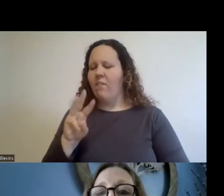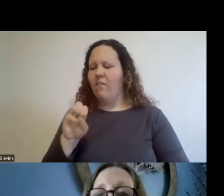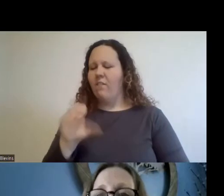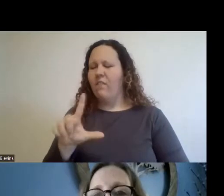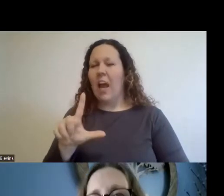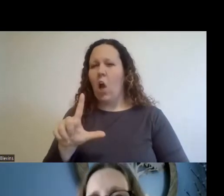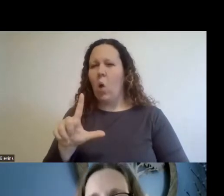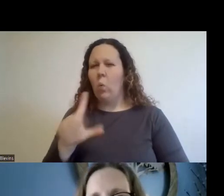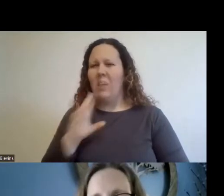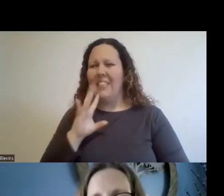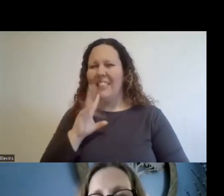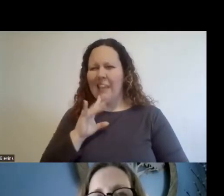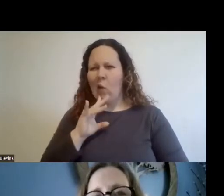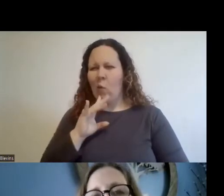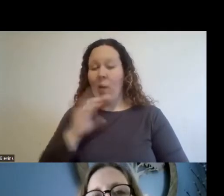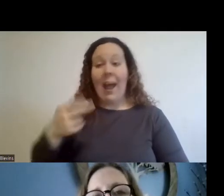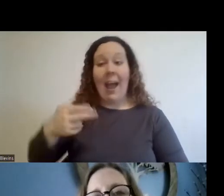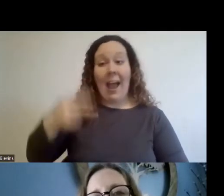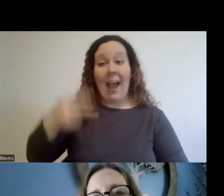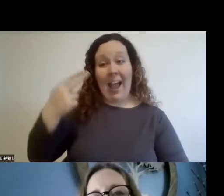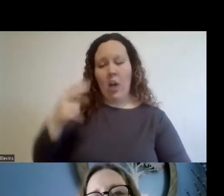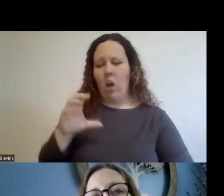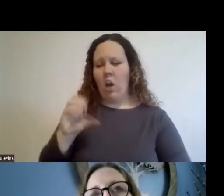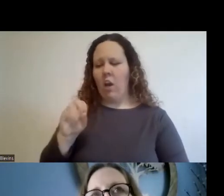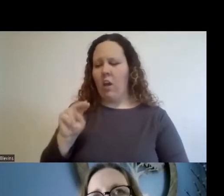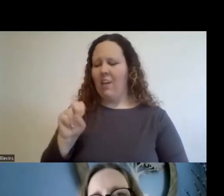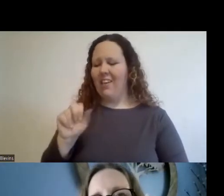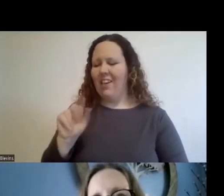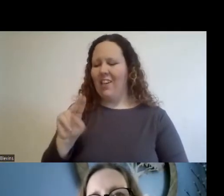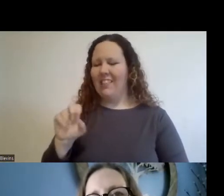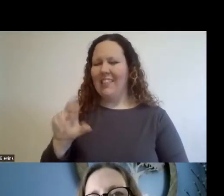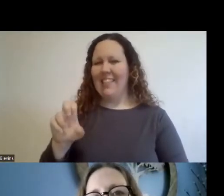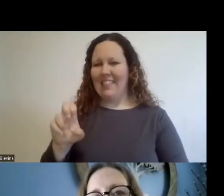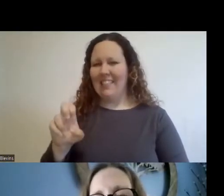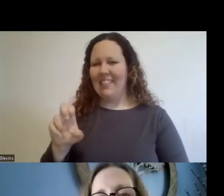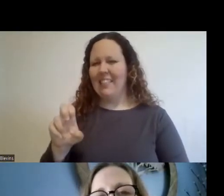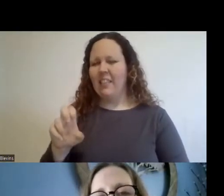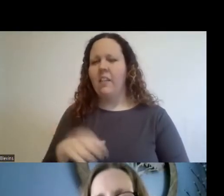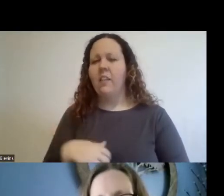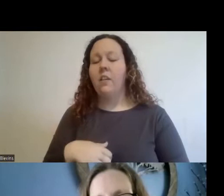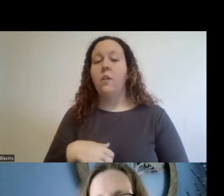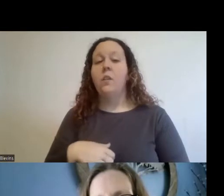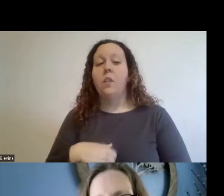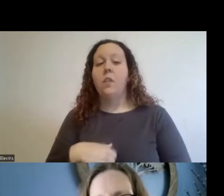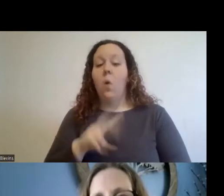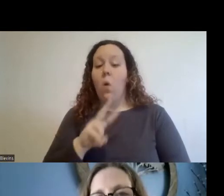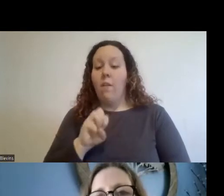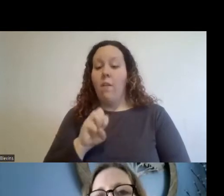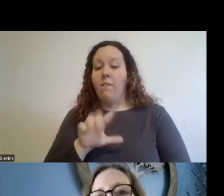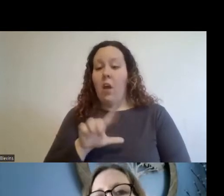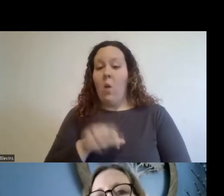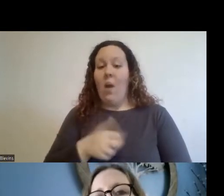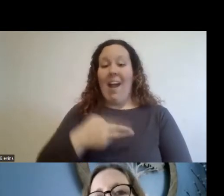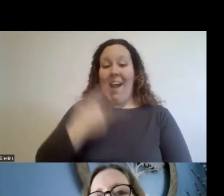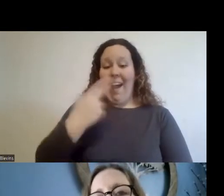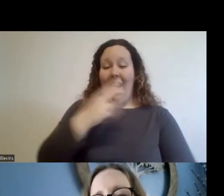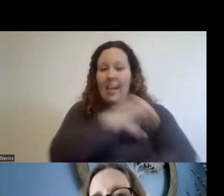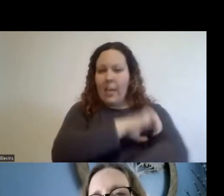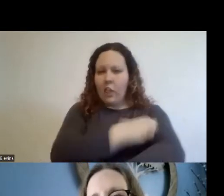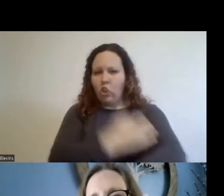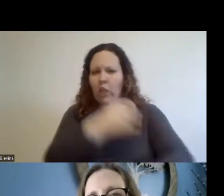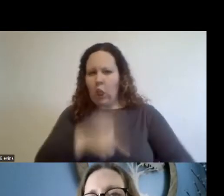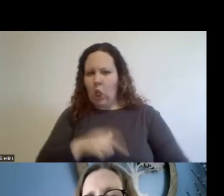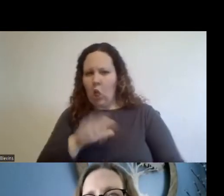pitches are the consonant sounds. So vowel sounds are high energy, low frequency. And